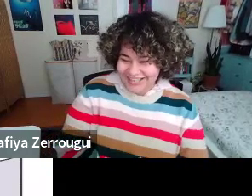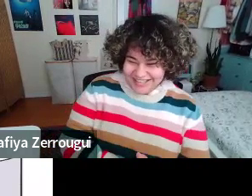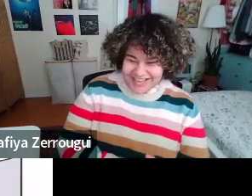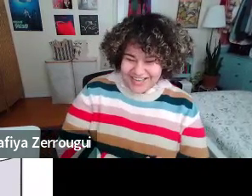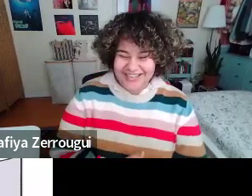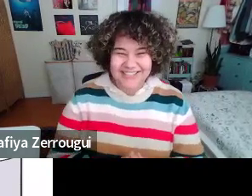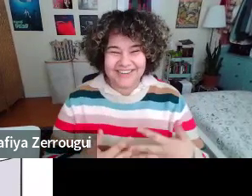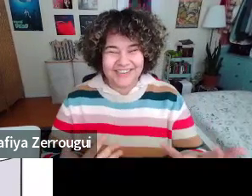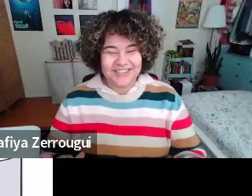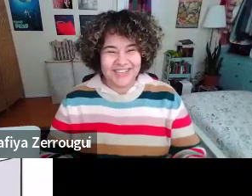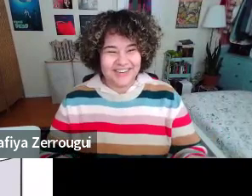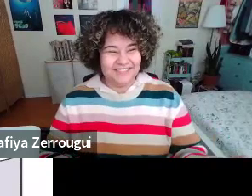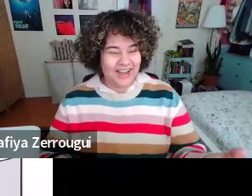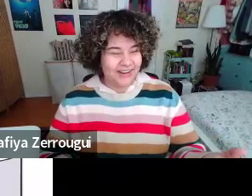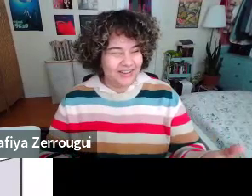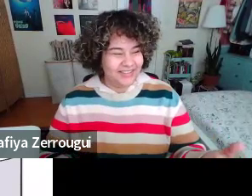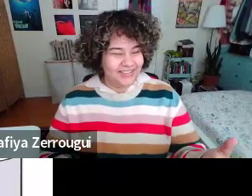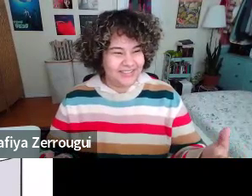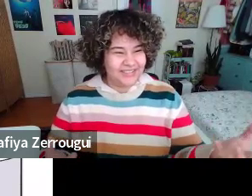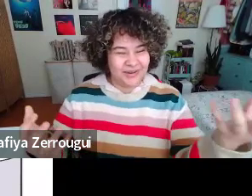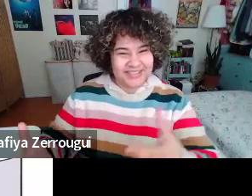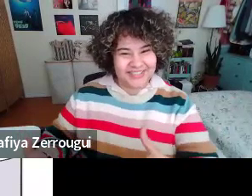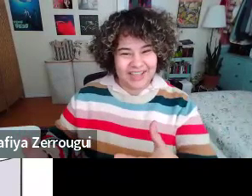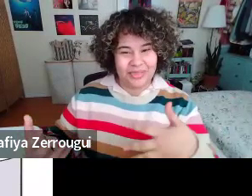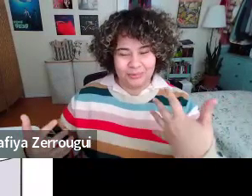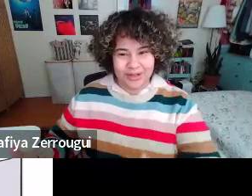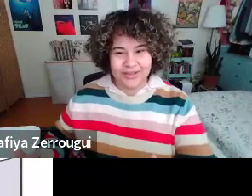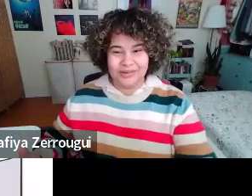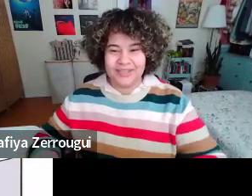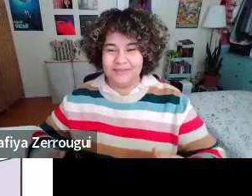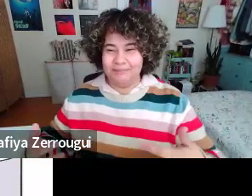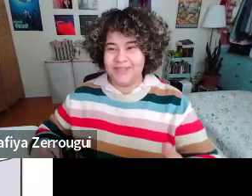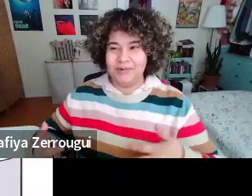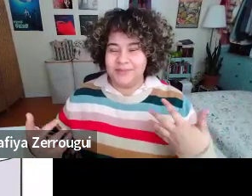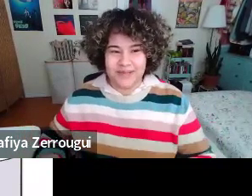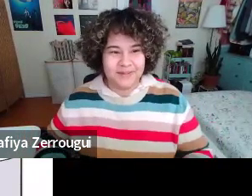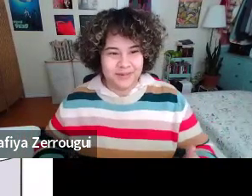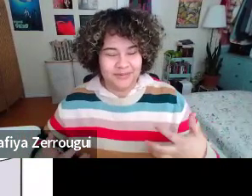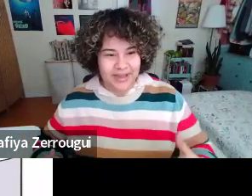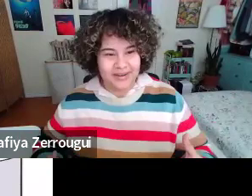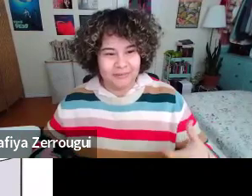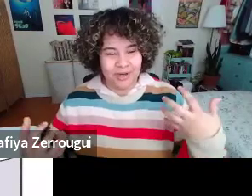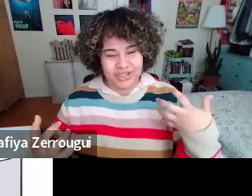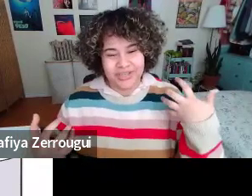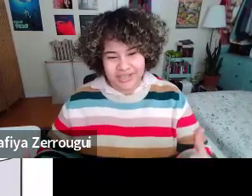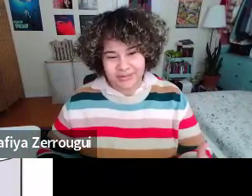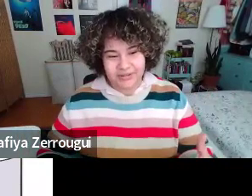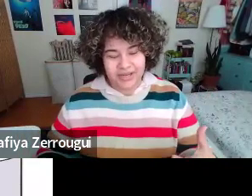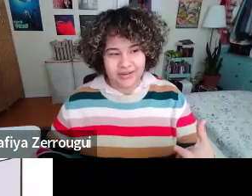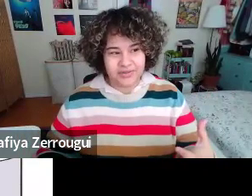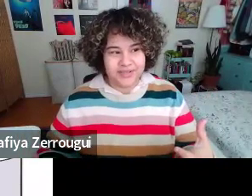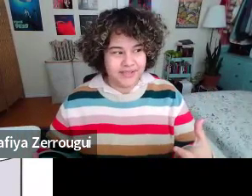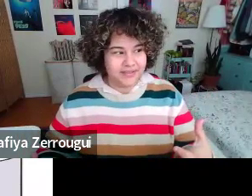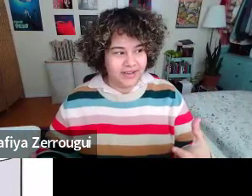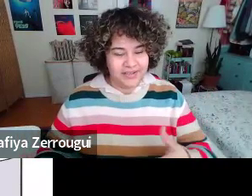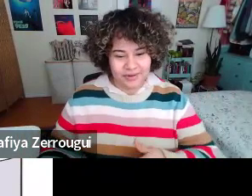before, to get a good understanding of how to translate that thrill, as someone who's a basketball fan watching a game, and